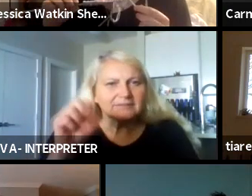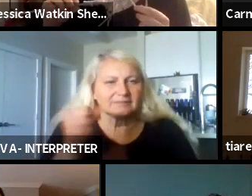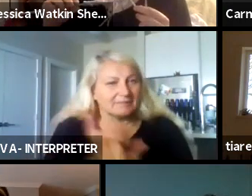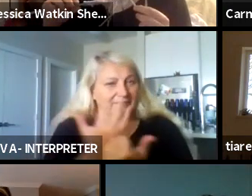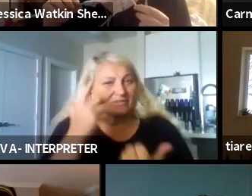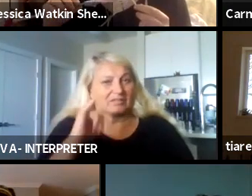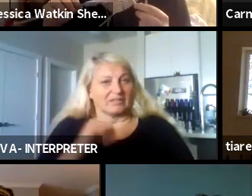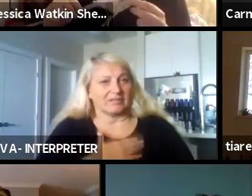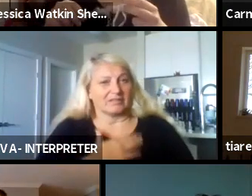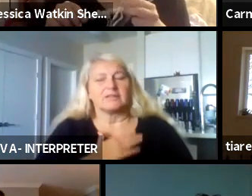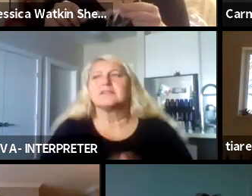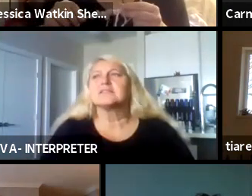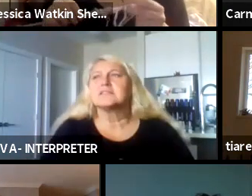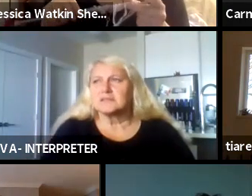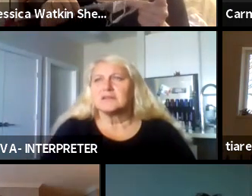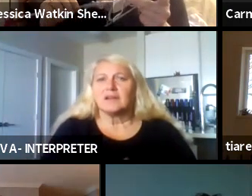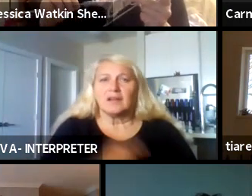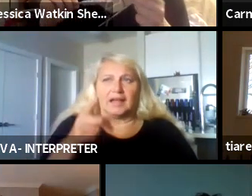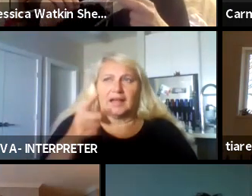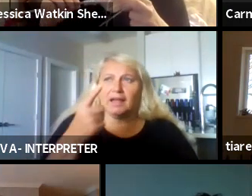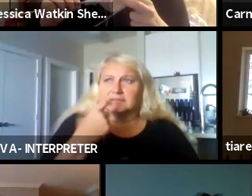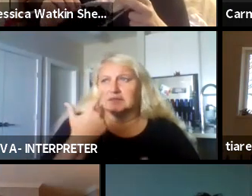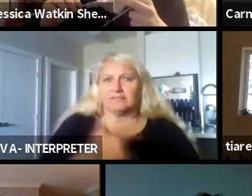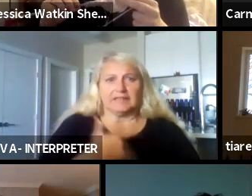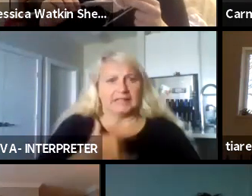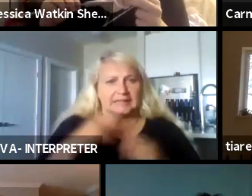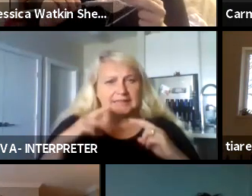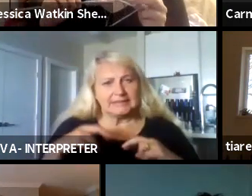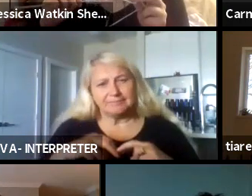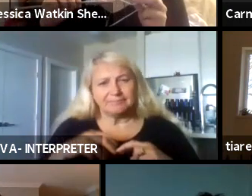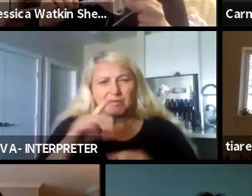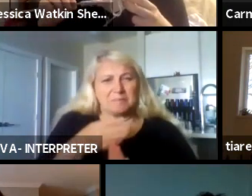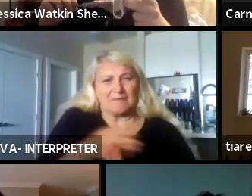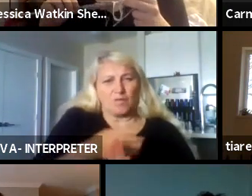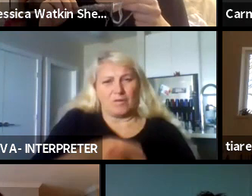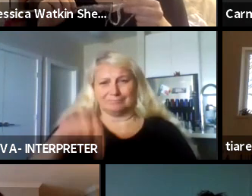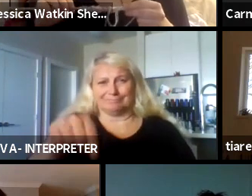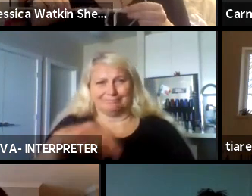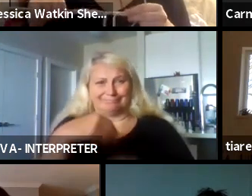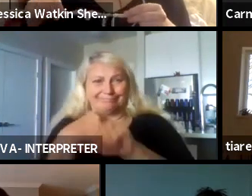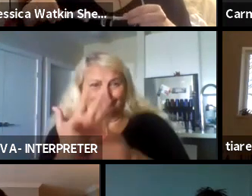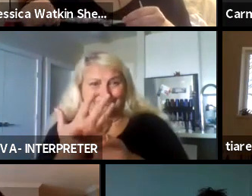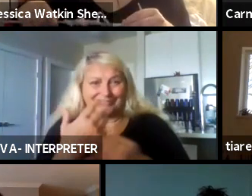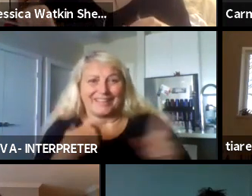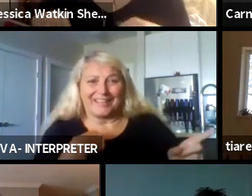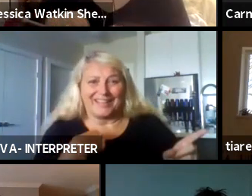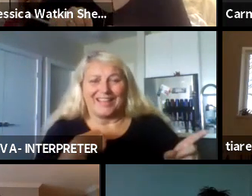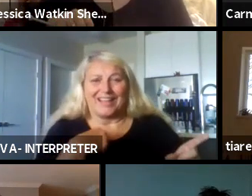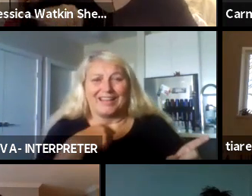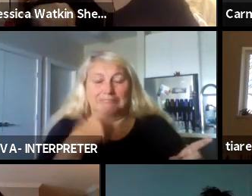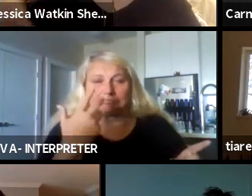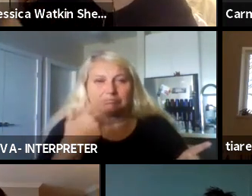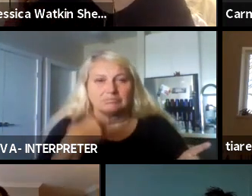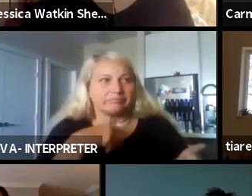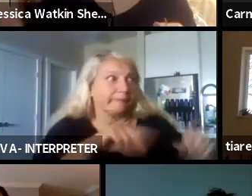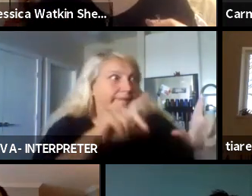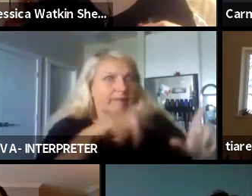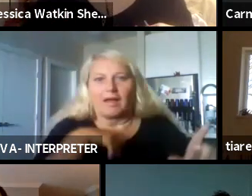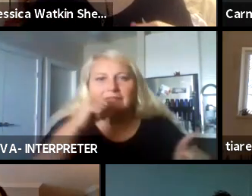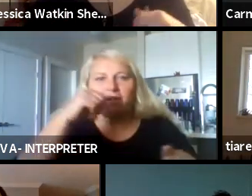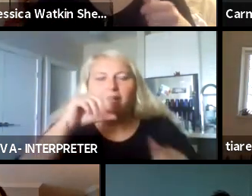How I'm feeling, I had a call directly before this webinar that I had timed incorrectly. And so for